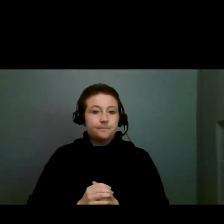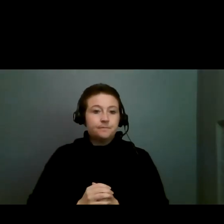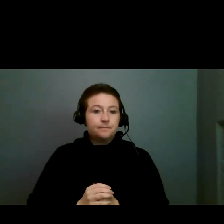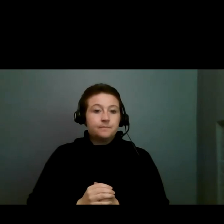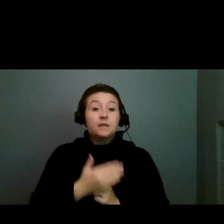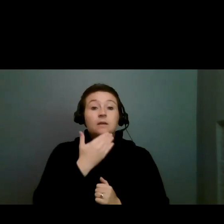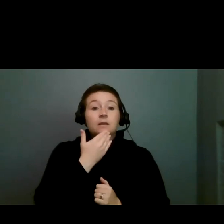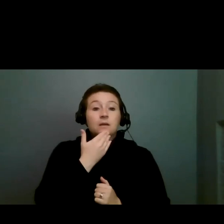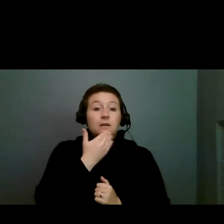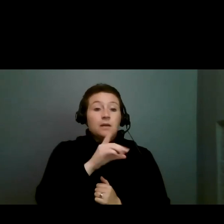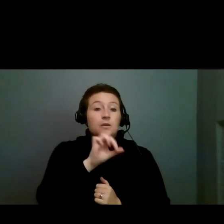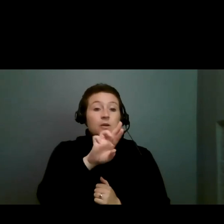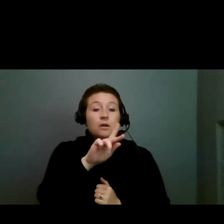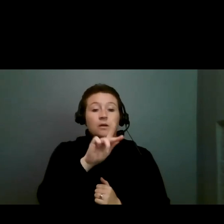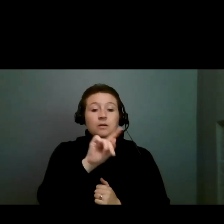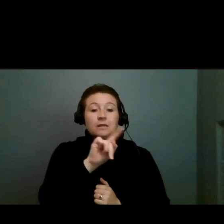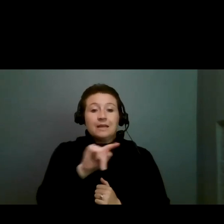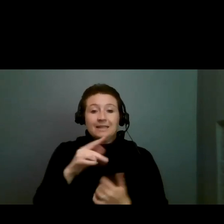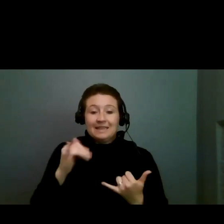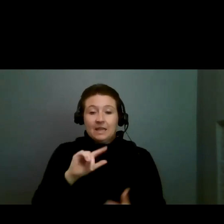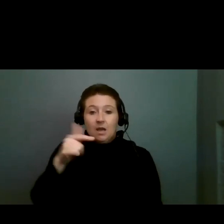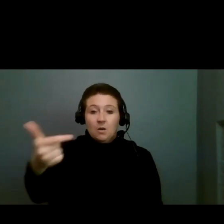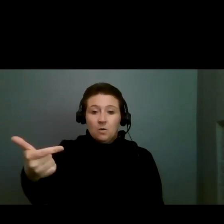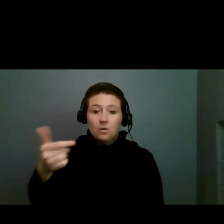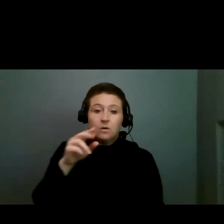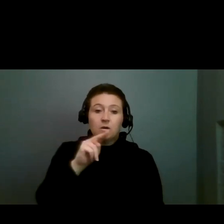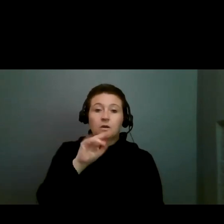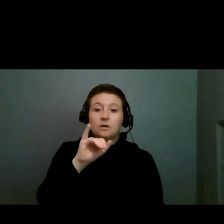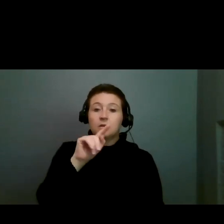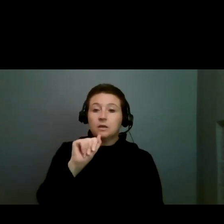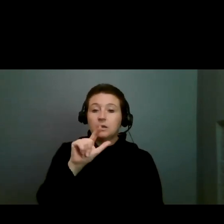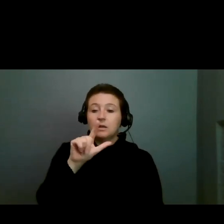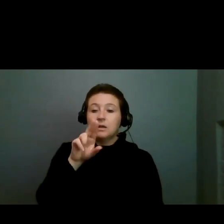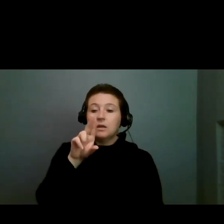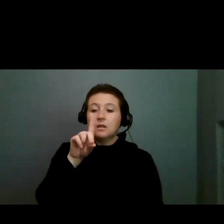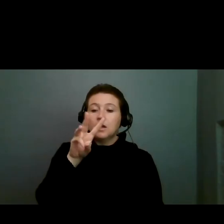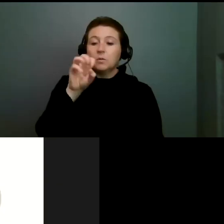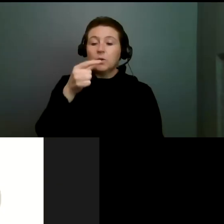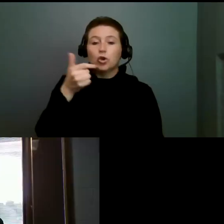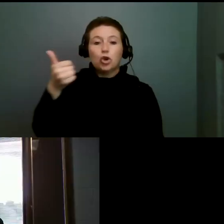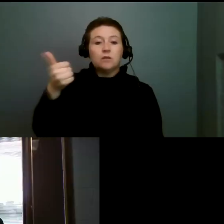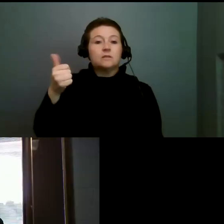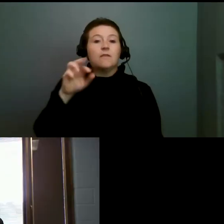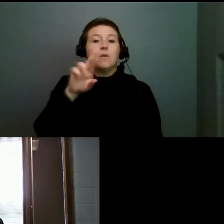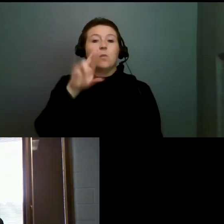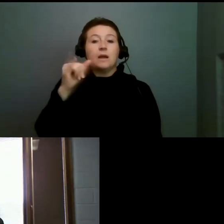Thank you, Dr. Katz. Next, we will hear from Nita Ludwig with the Rock Island County Health Department. Please go ahead,